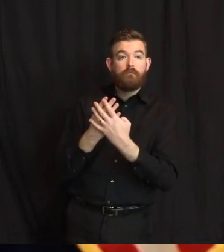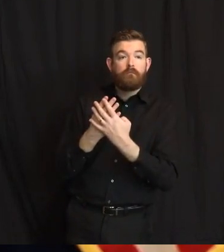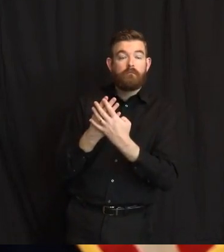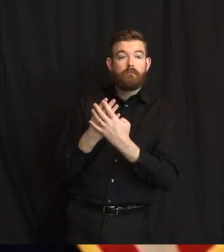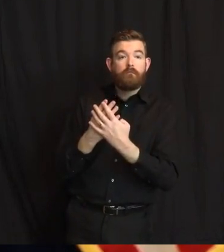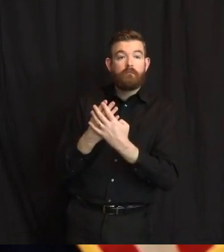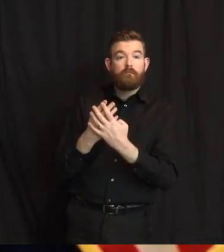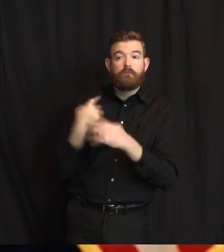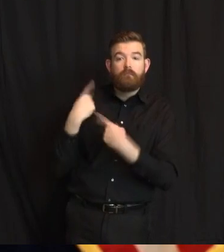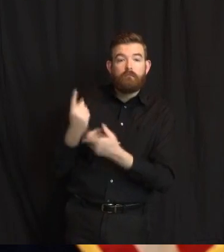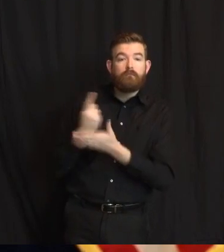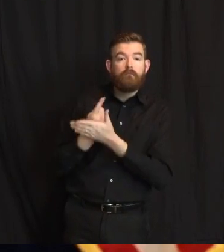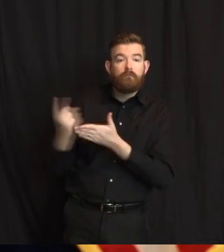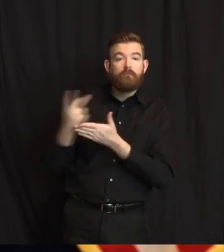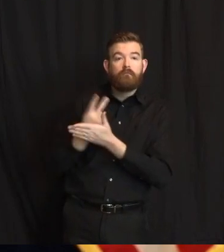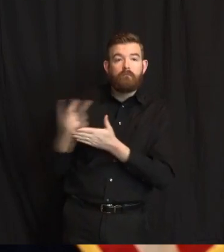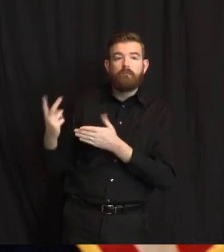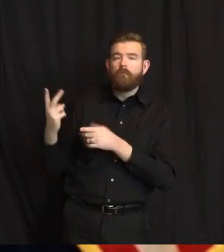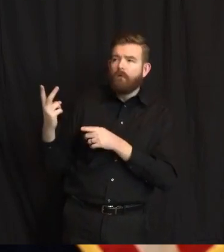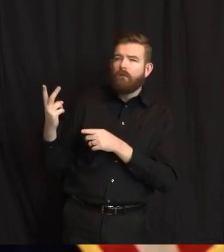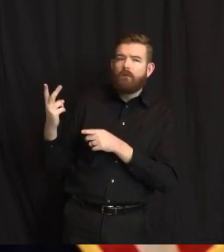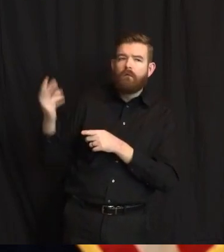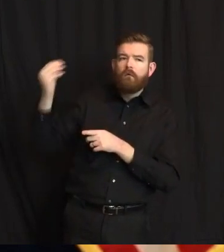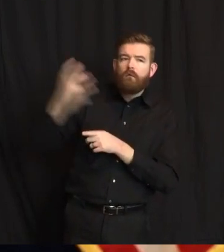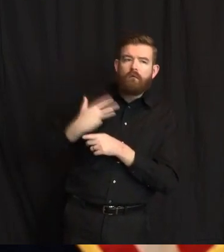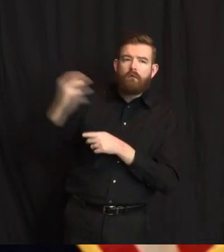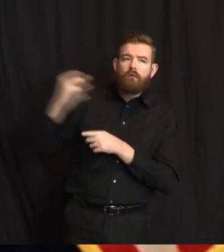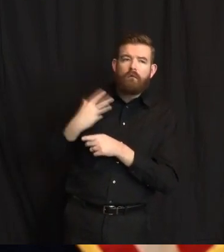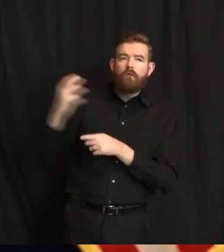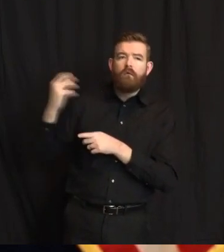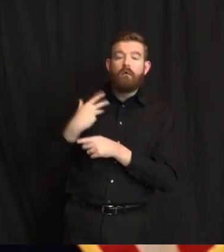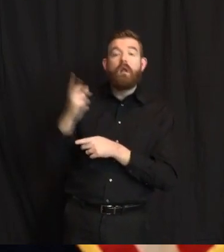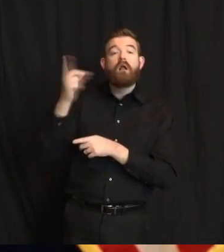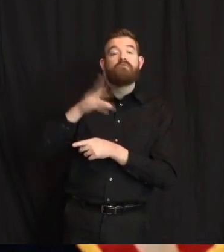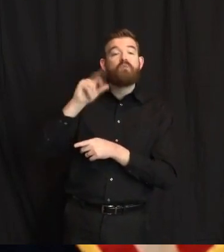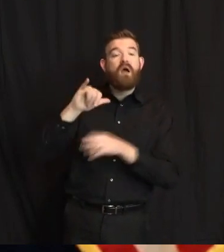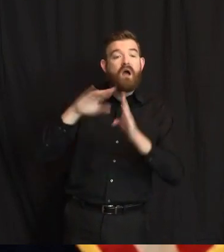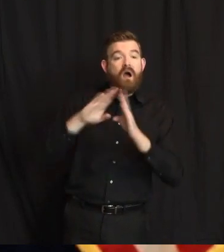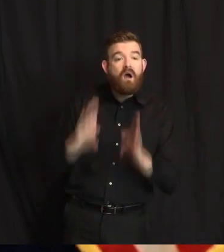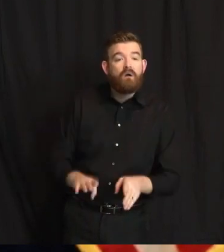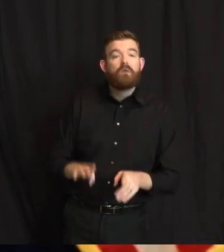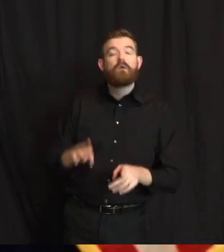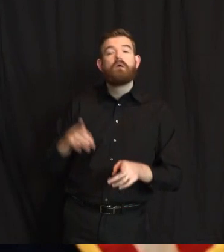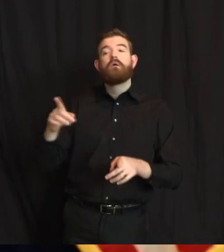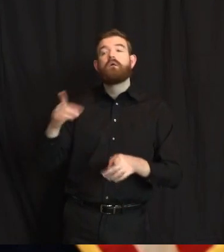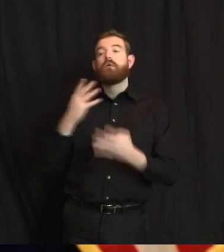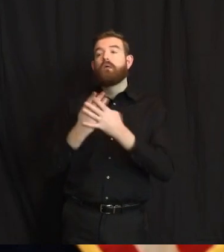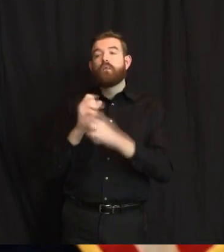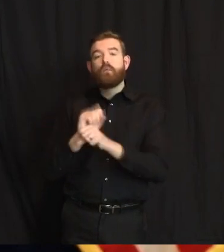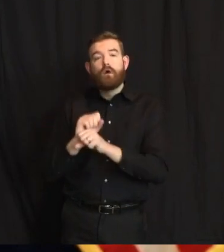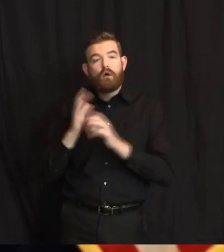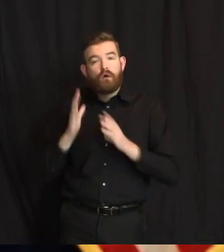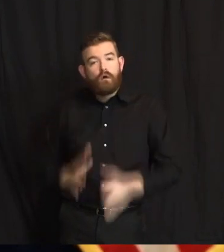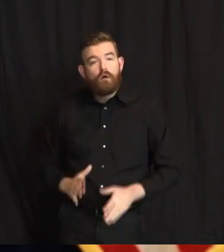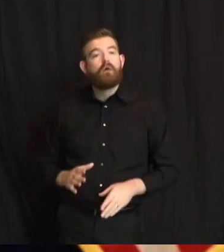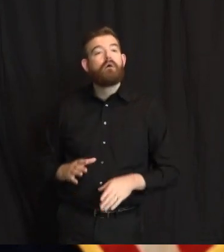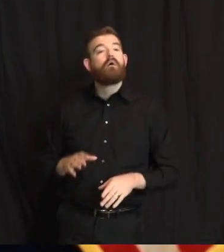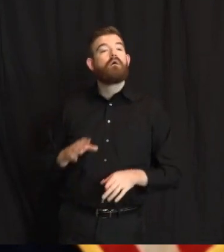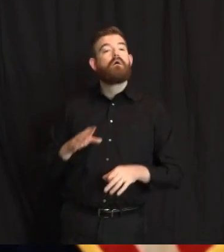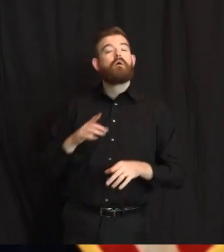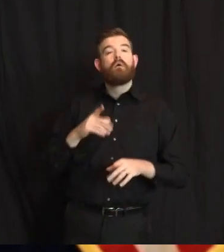houses. These are just some of the things, that there are multiple people who are inmates who are coughing, who have fevers, who are not being